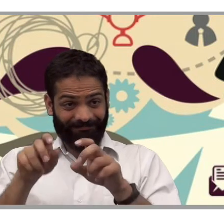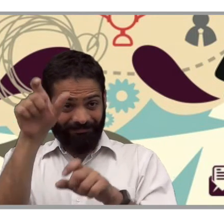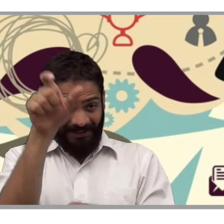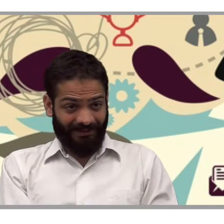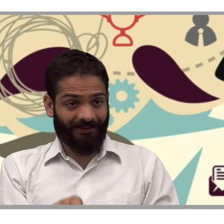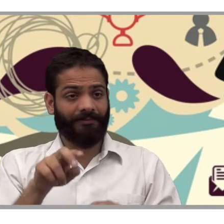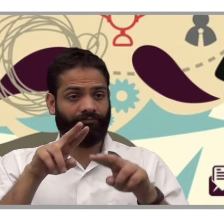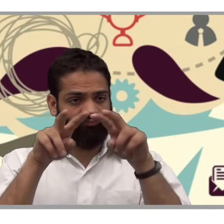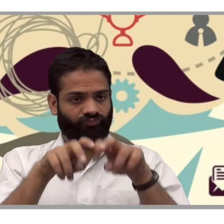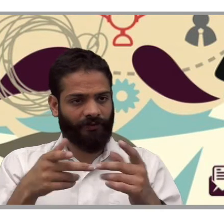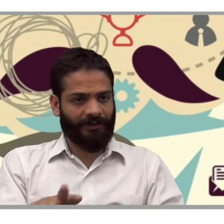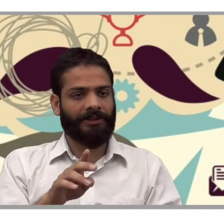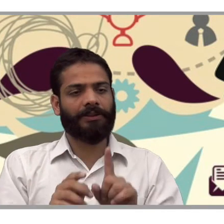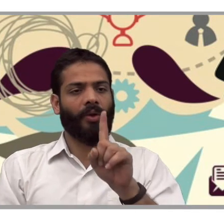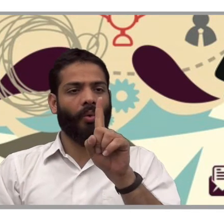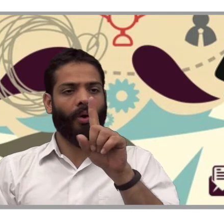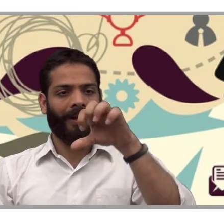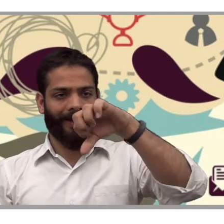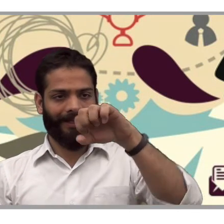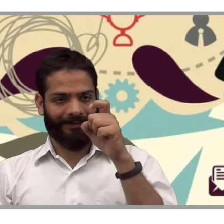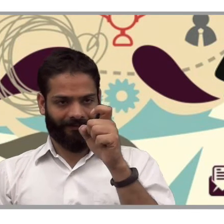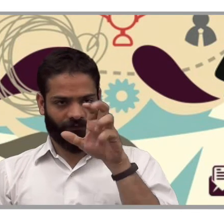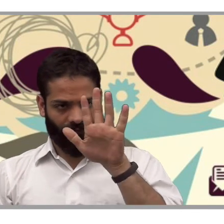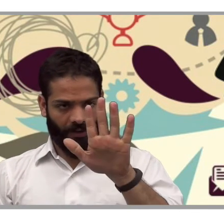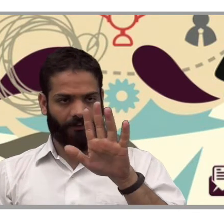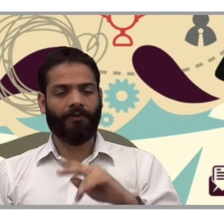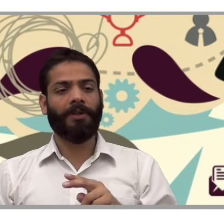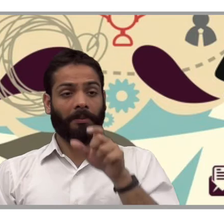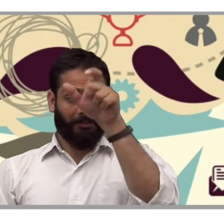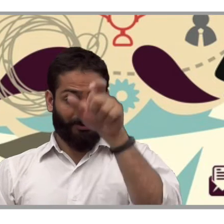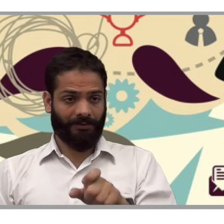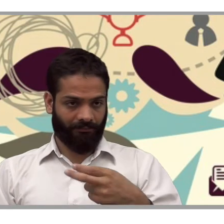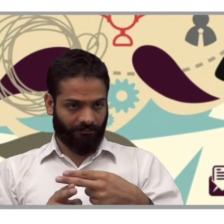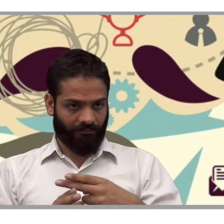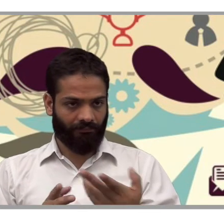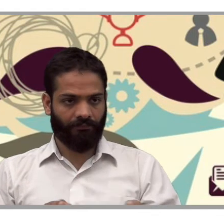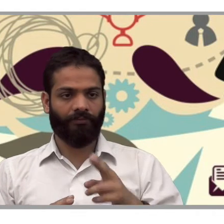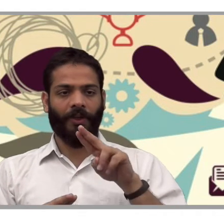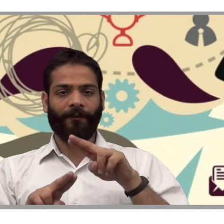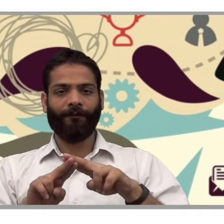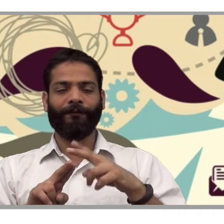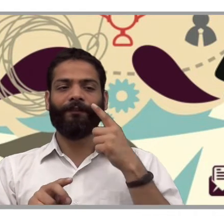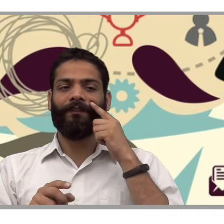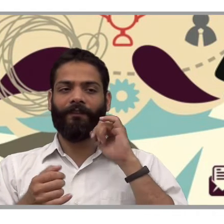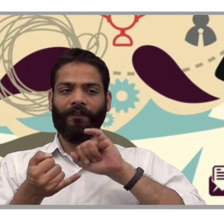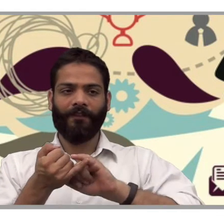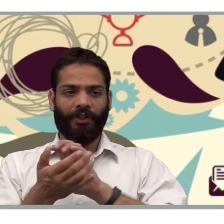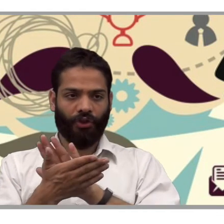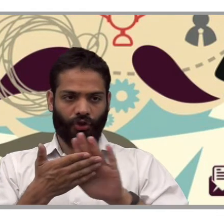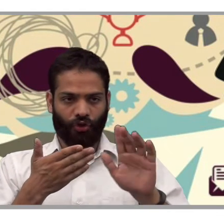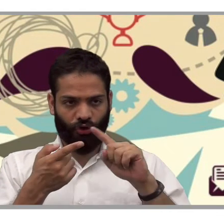So Fisher in 1975 led the consensus that the basic word order